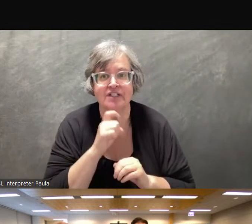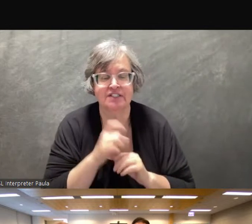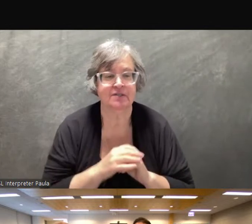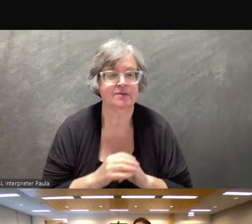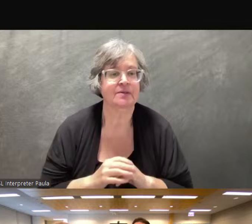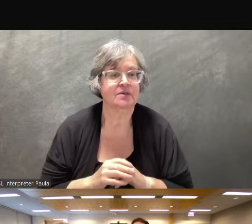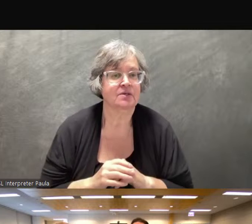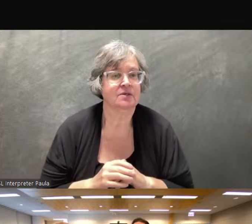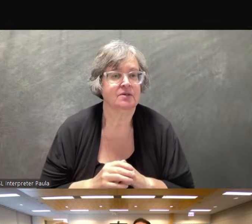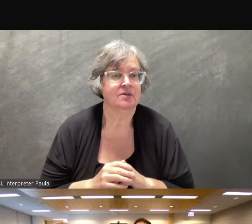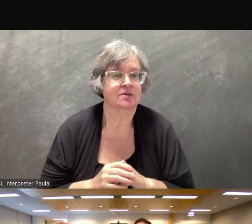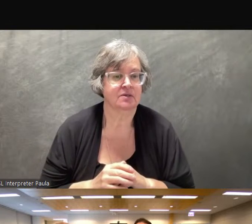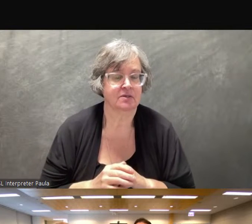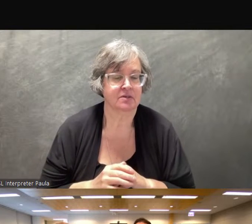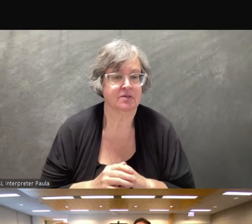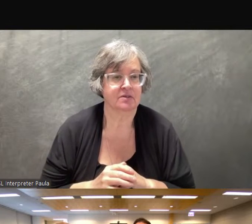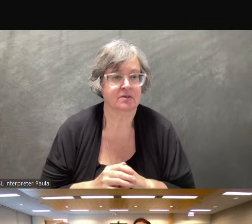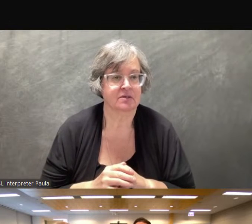in.